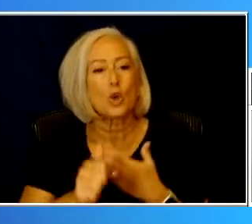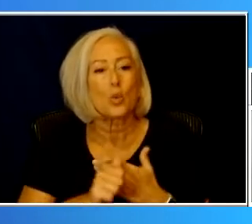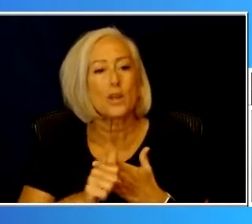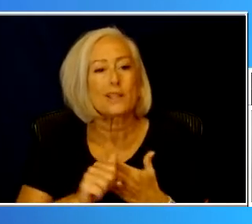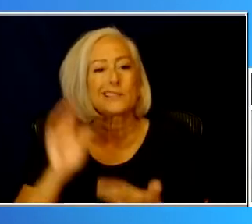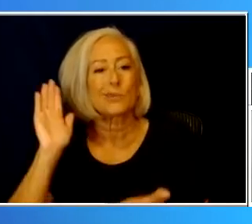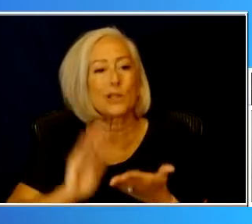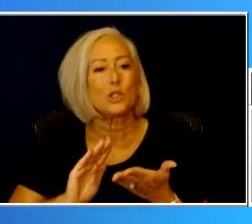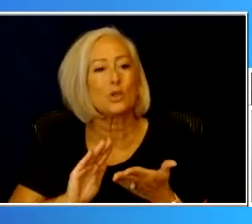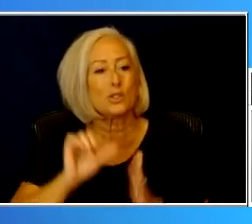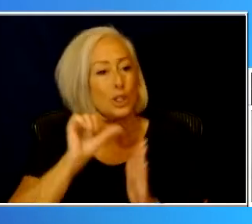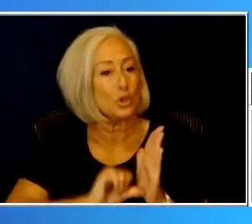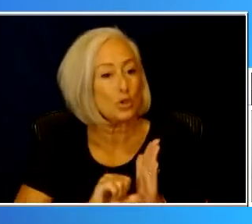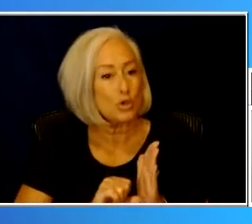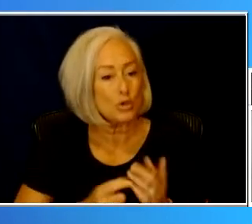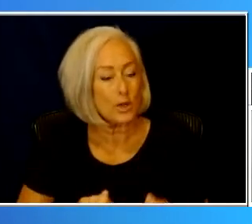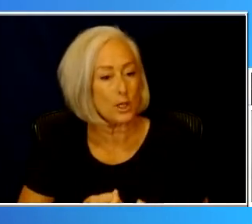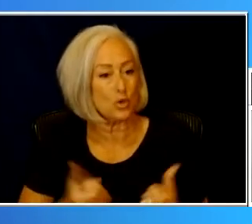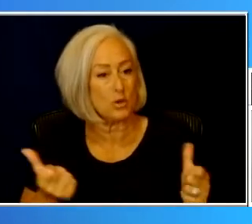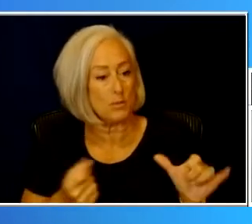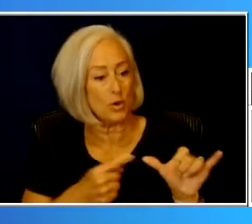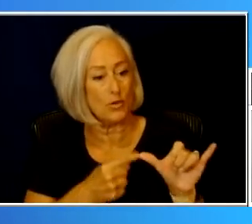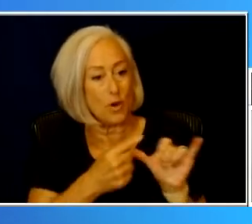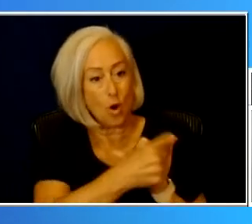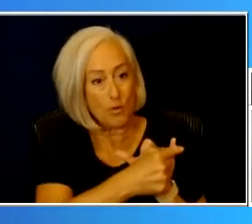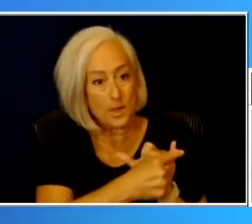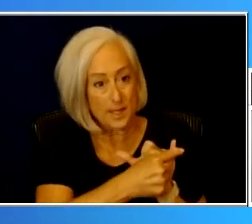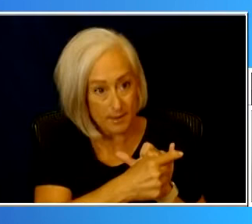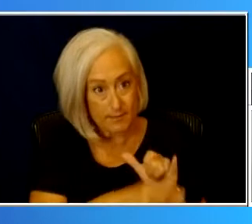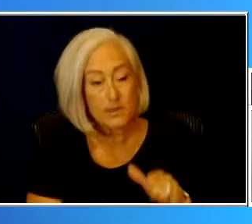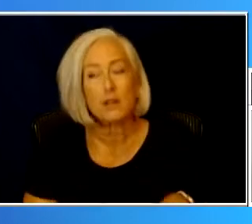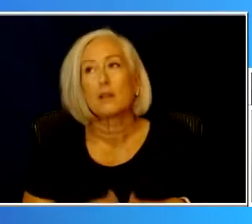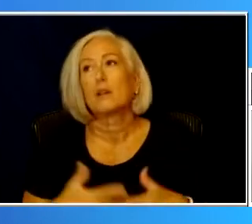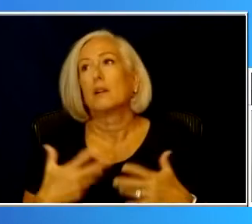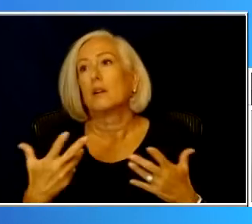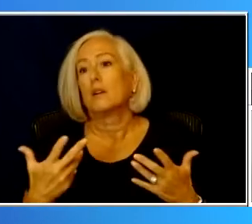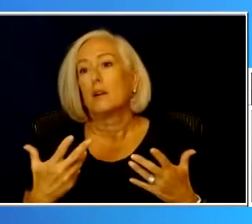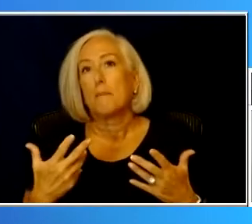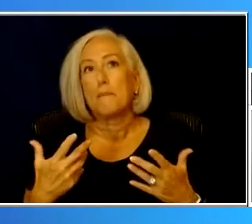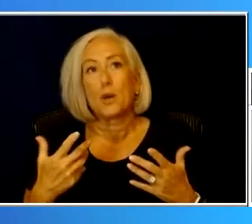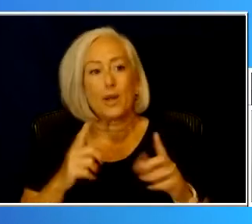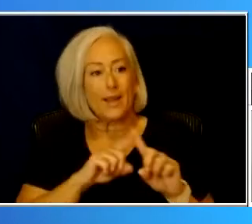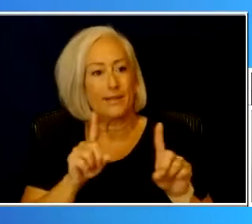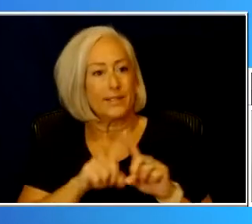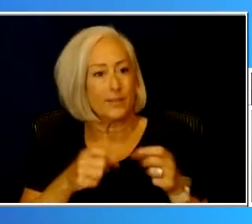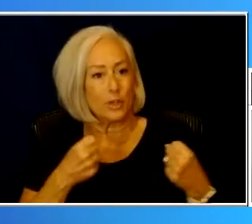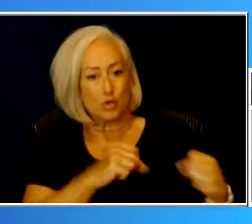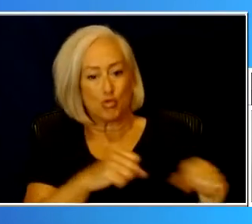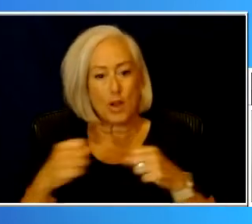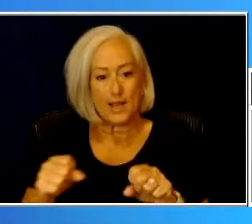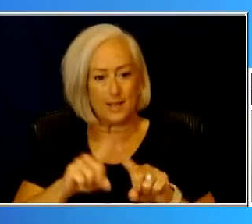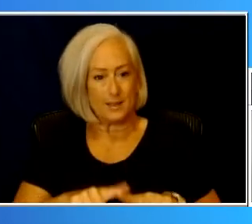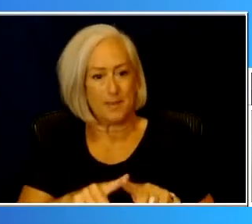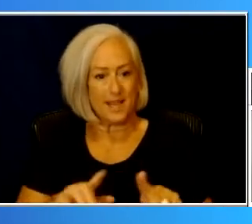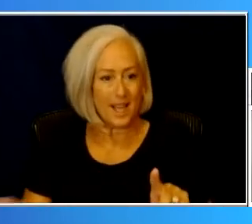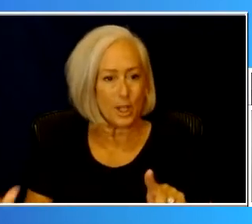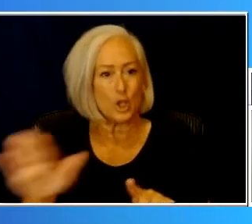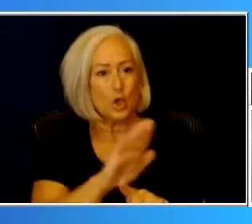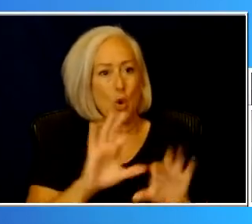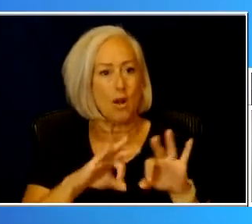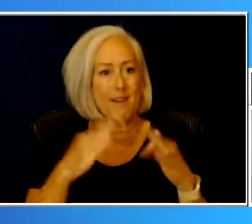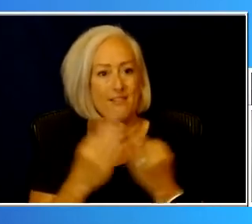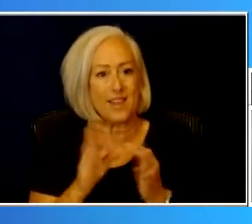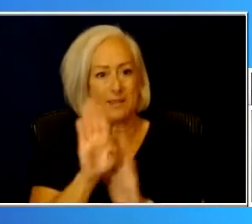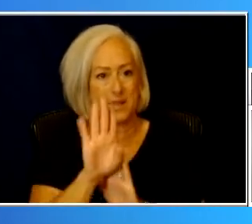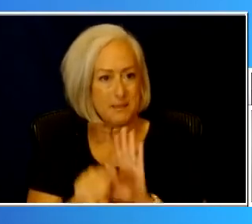ovaries. So actually we have a number of strategies, but it depends on what your family background is and then also